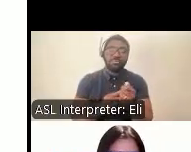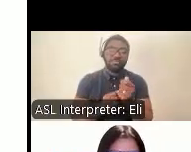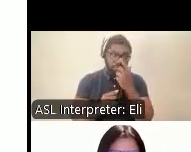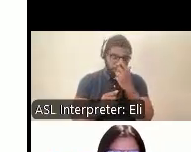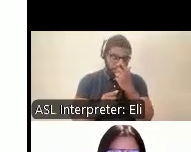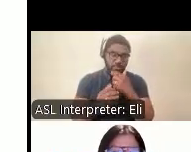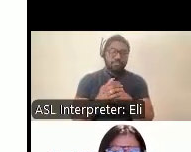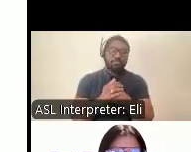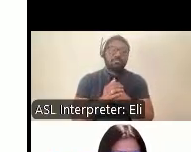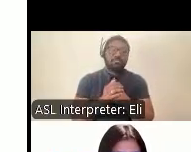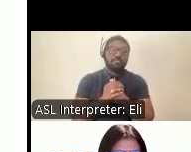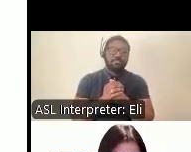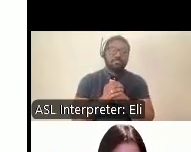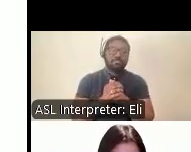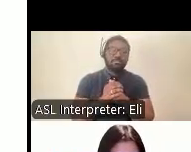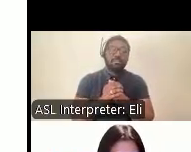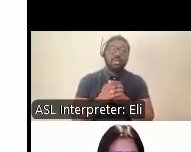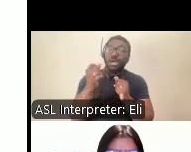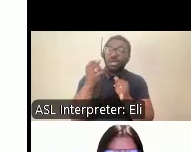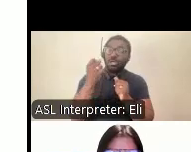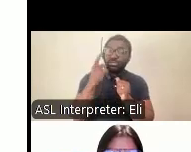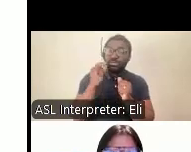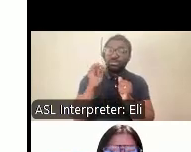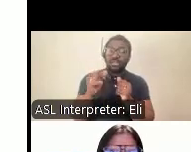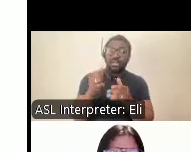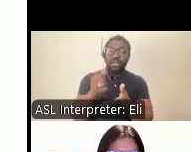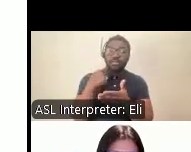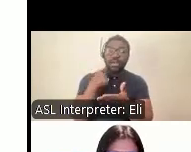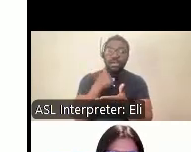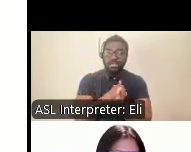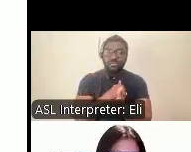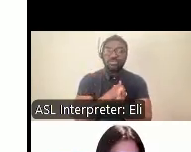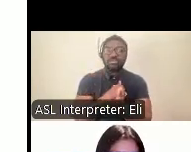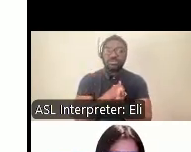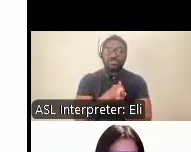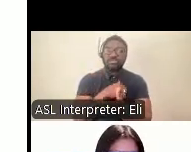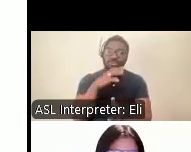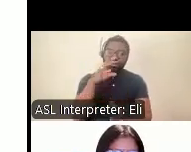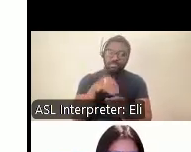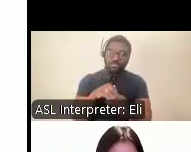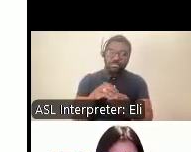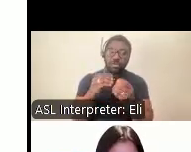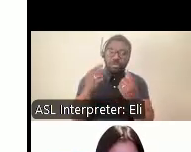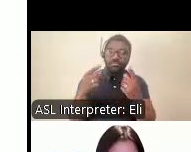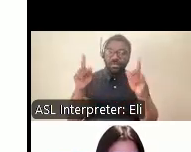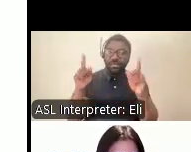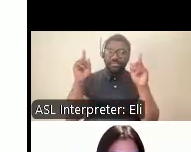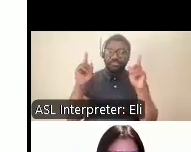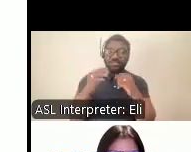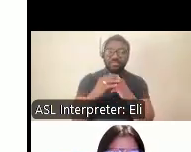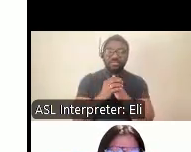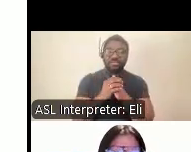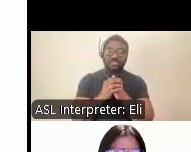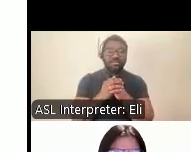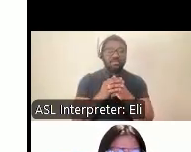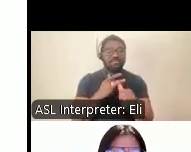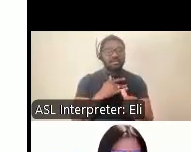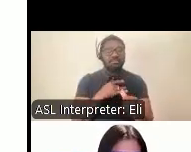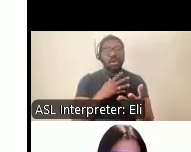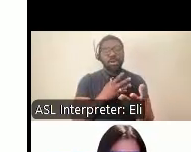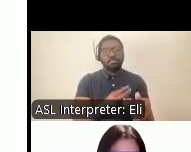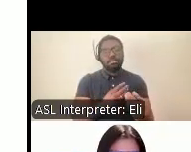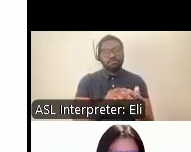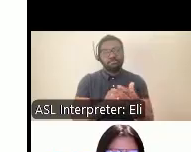goal. Understanding this helps us engage more effectively and compassionately.